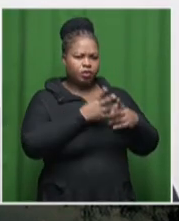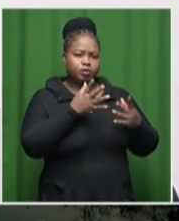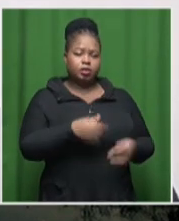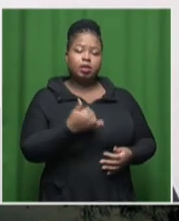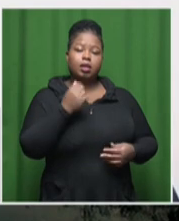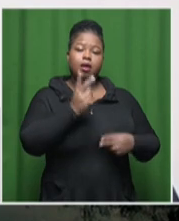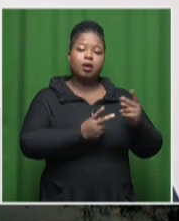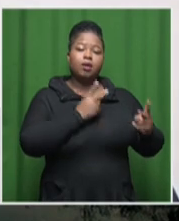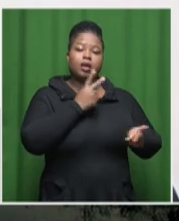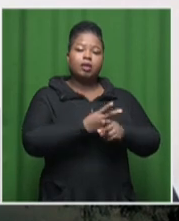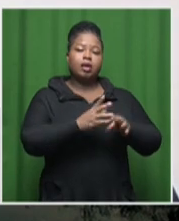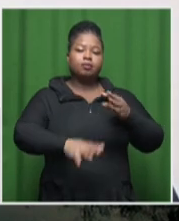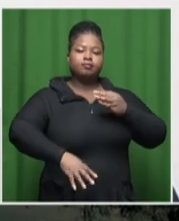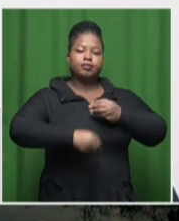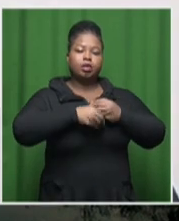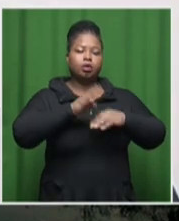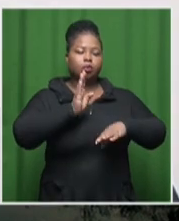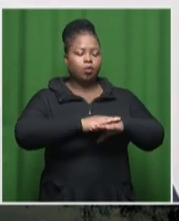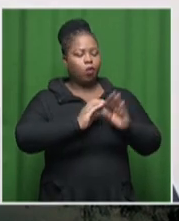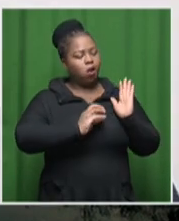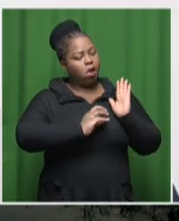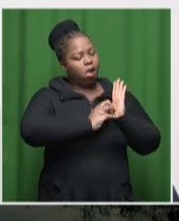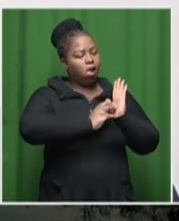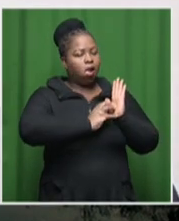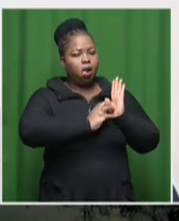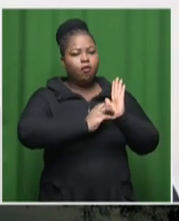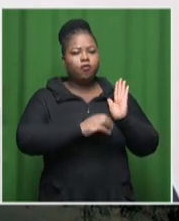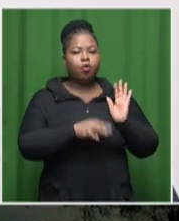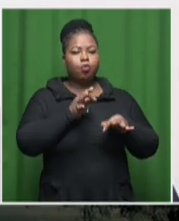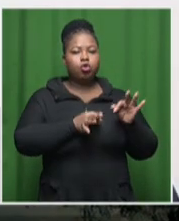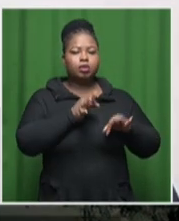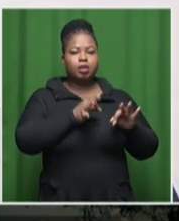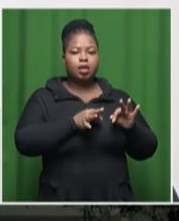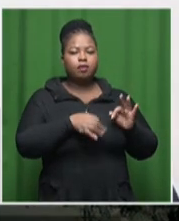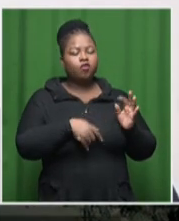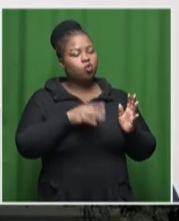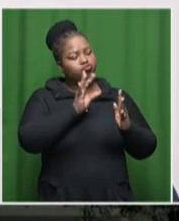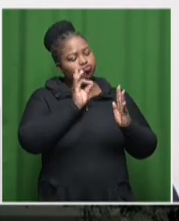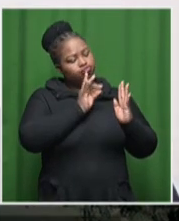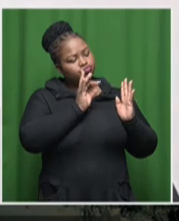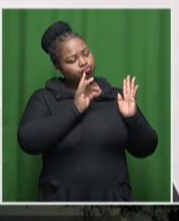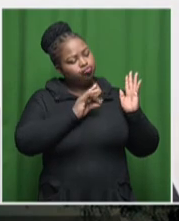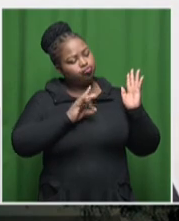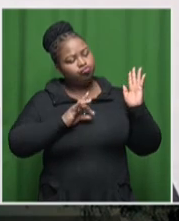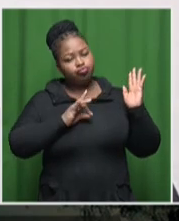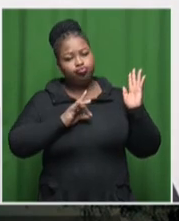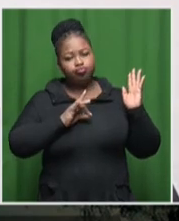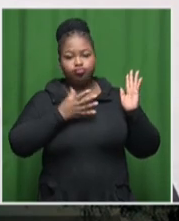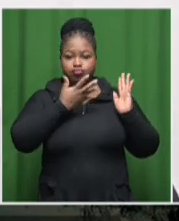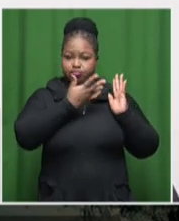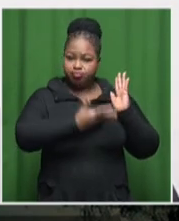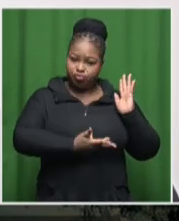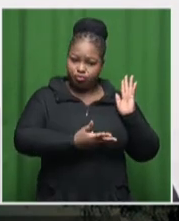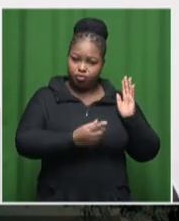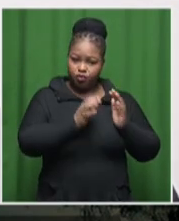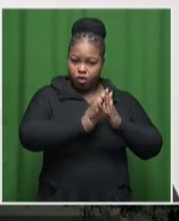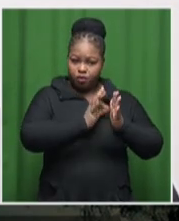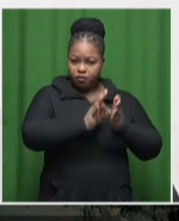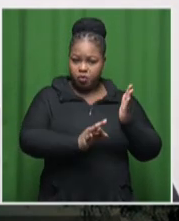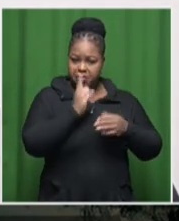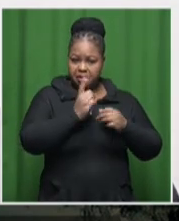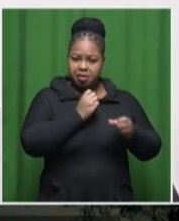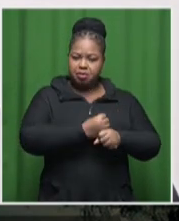political party to add to the shopping list of parties that will be on the ballot to choose from for next year's